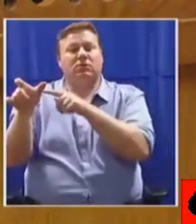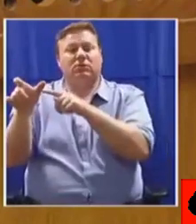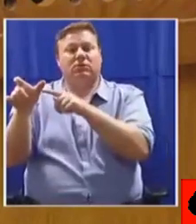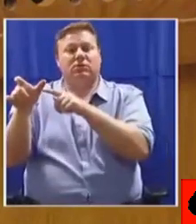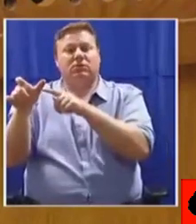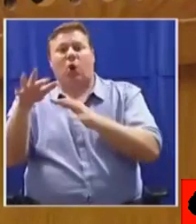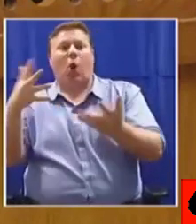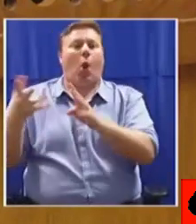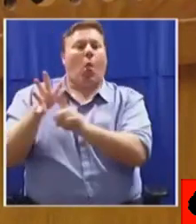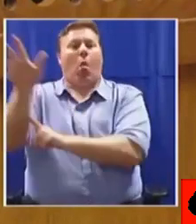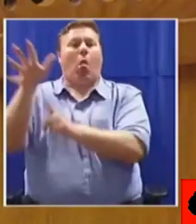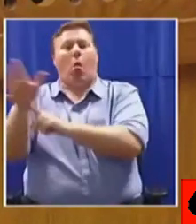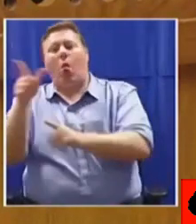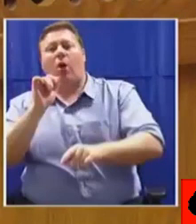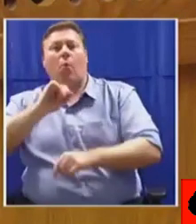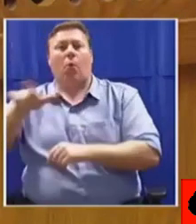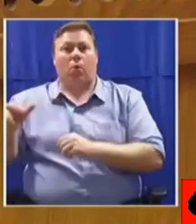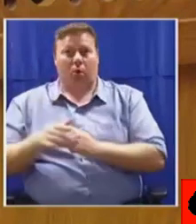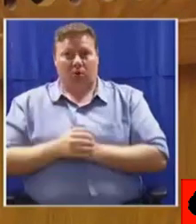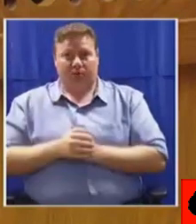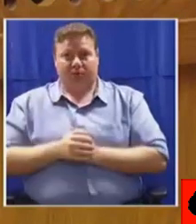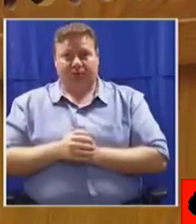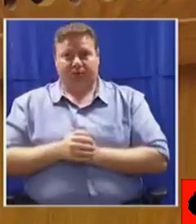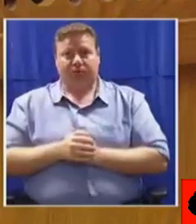terrorizing everyone. And he was